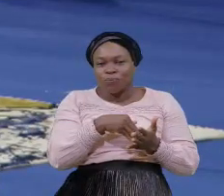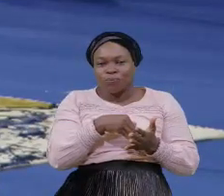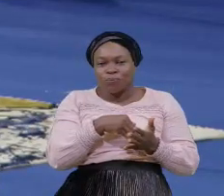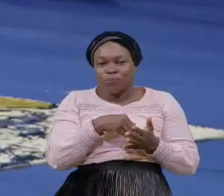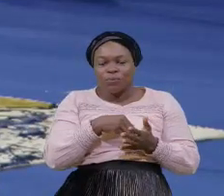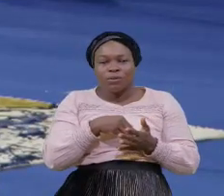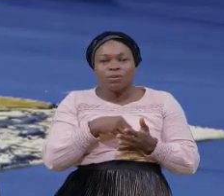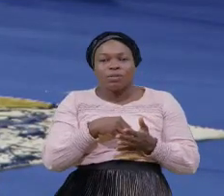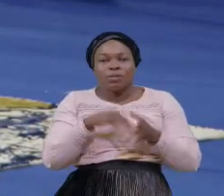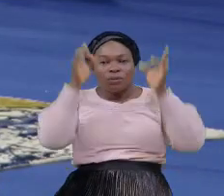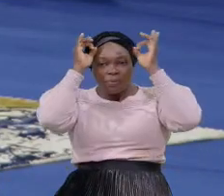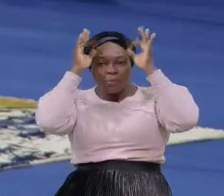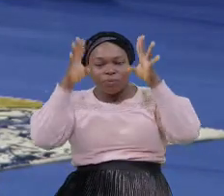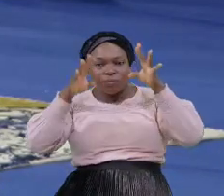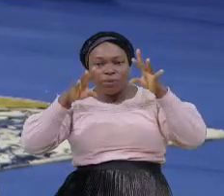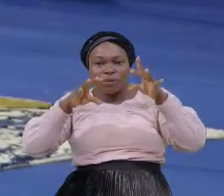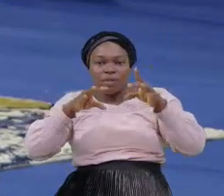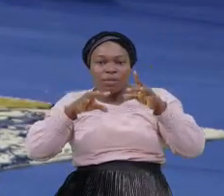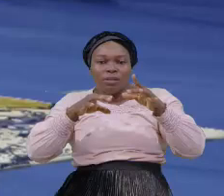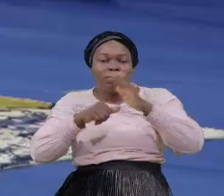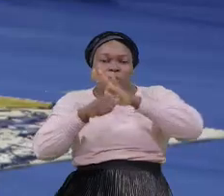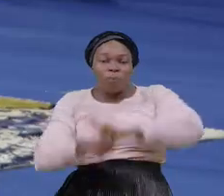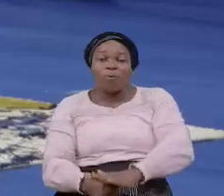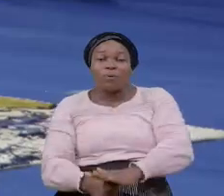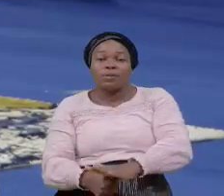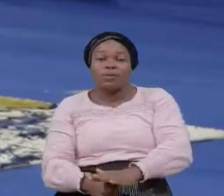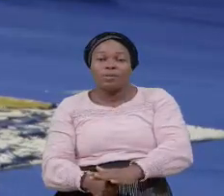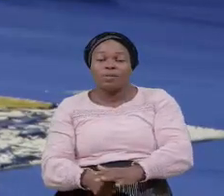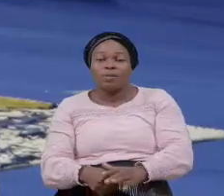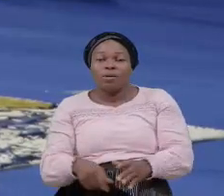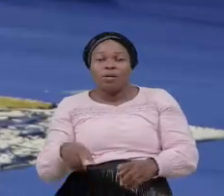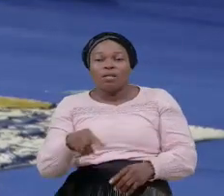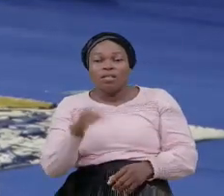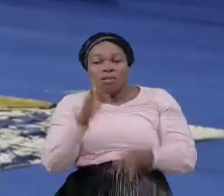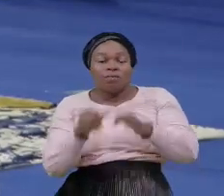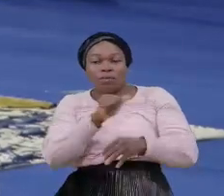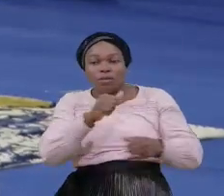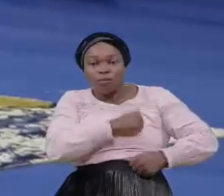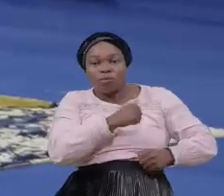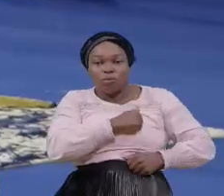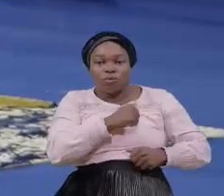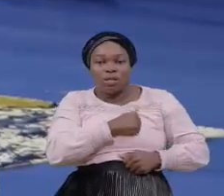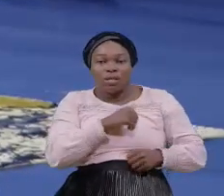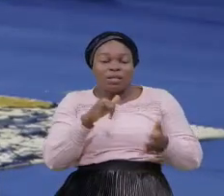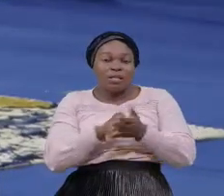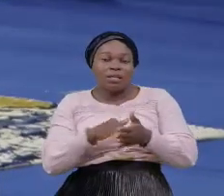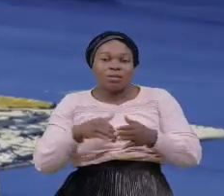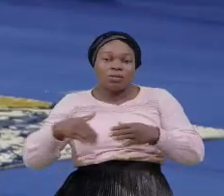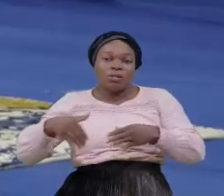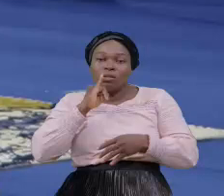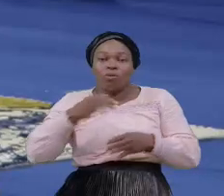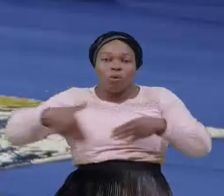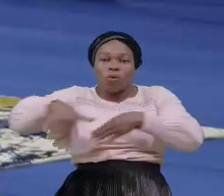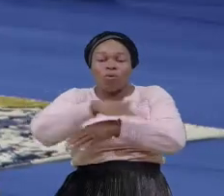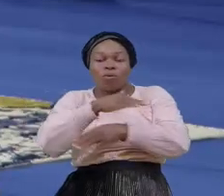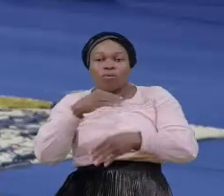day, a soldier, a centurion, can say, the servant was grievously tormented. He was helpless.